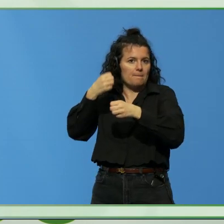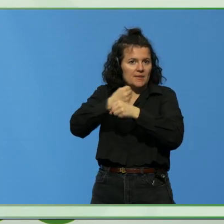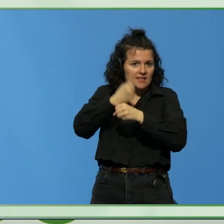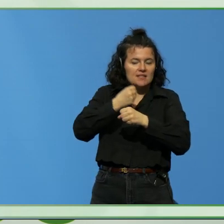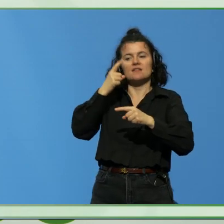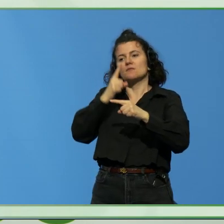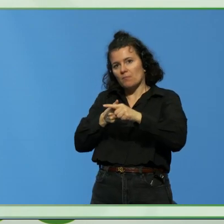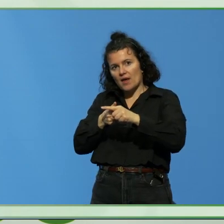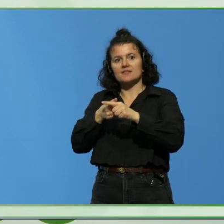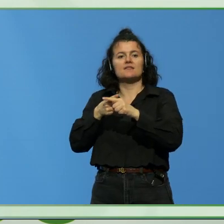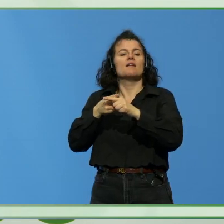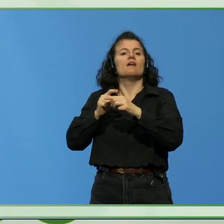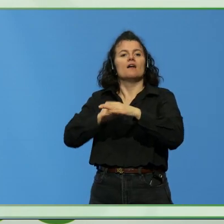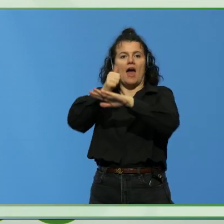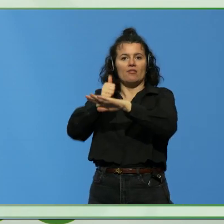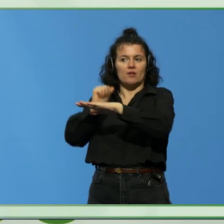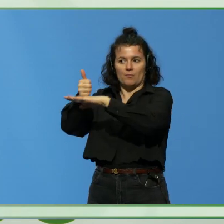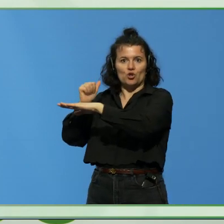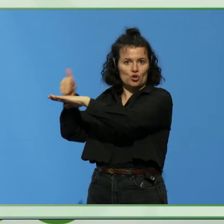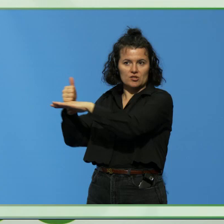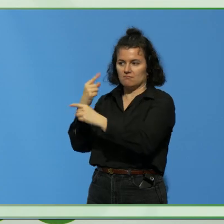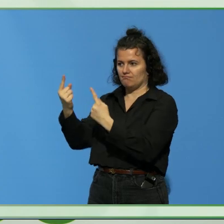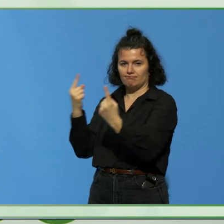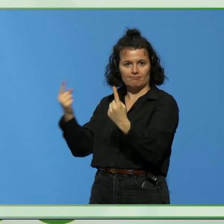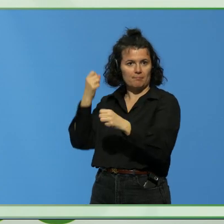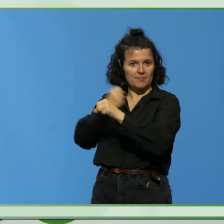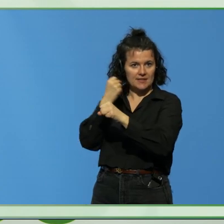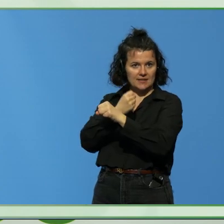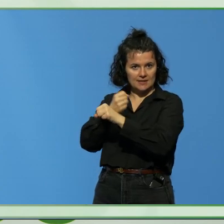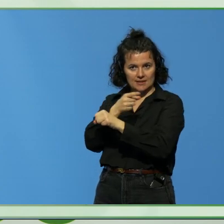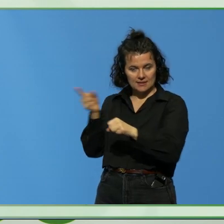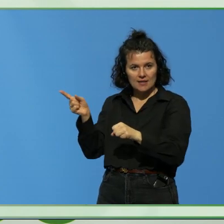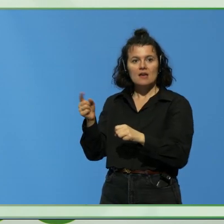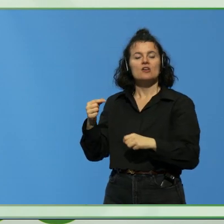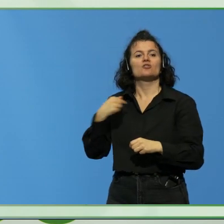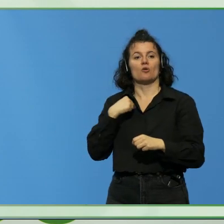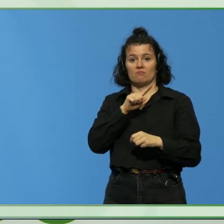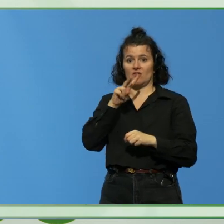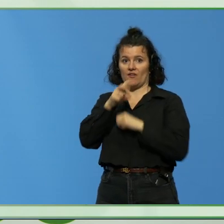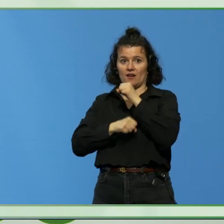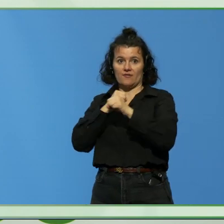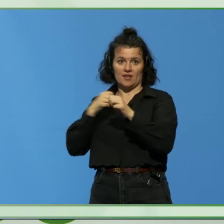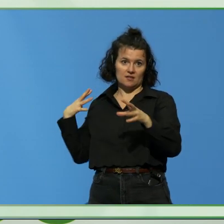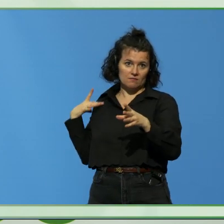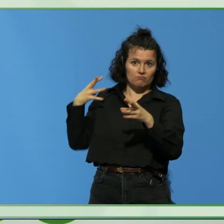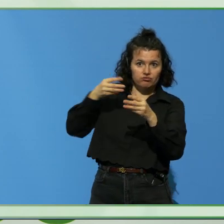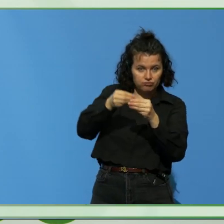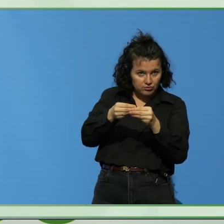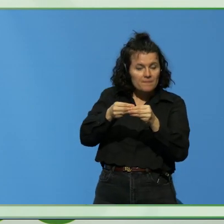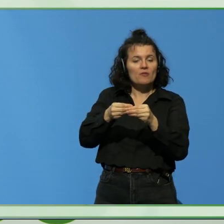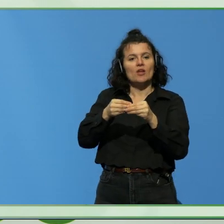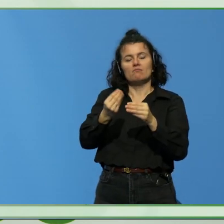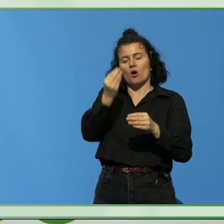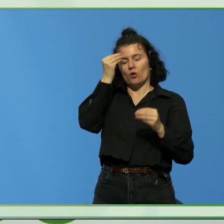industry reports that are publicly available to make sure that we have a scientific approach when coaching the founders.